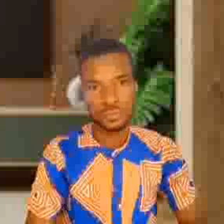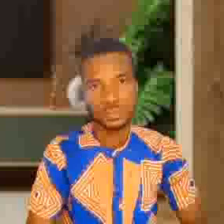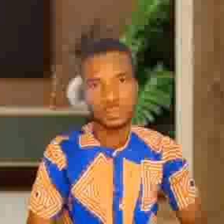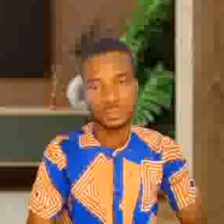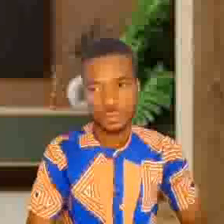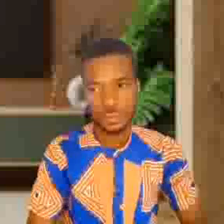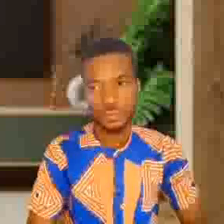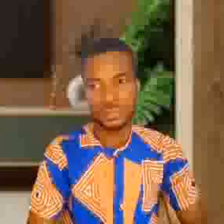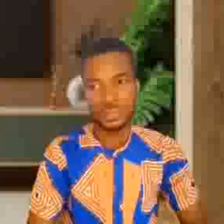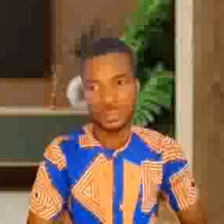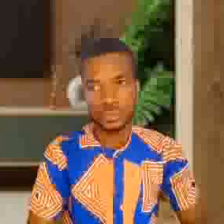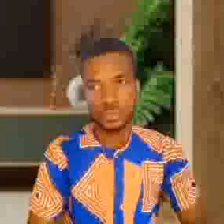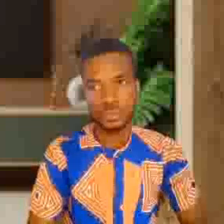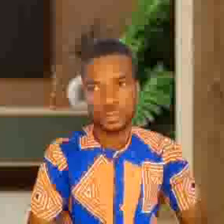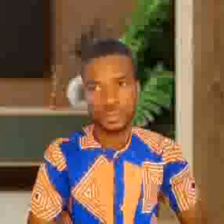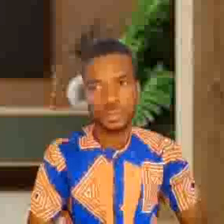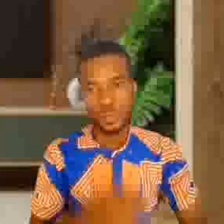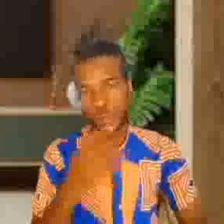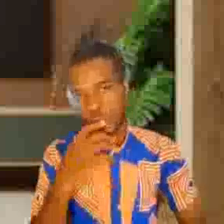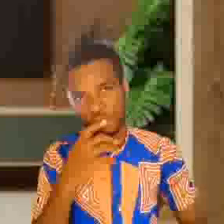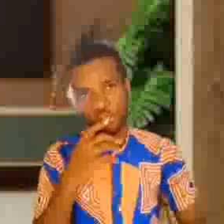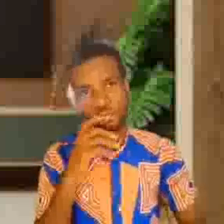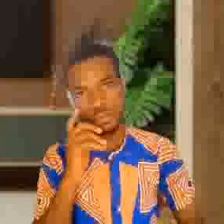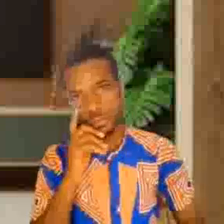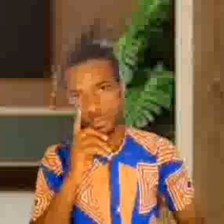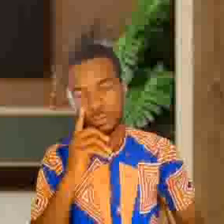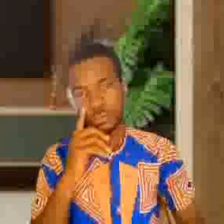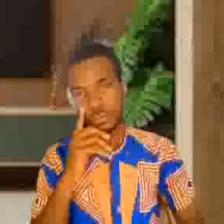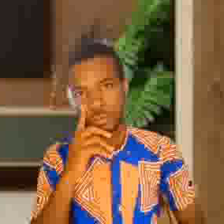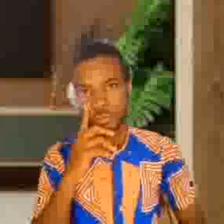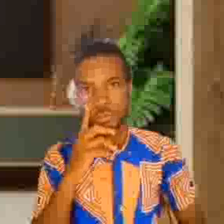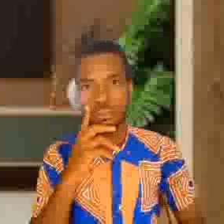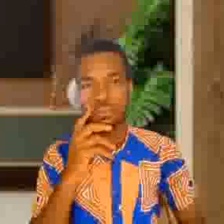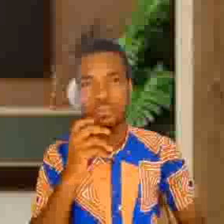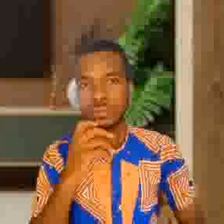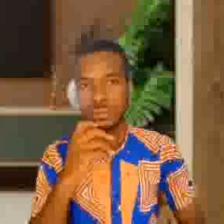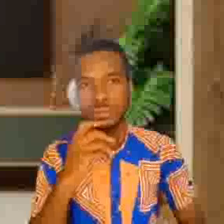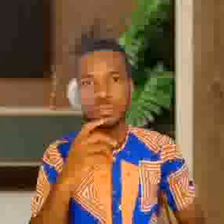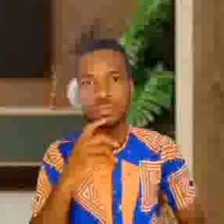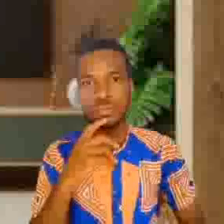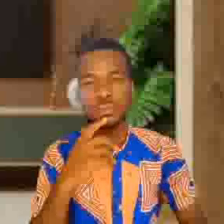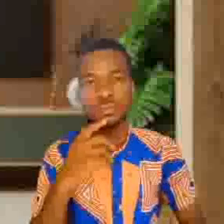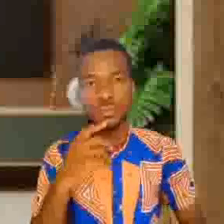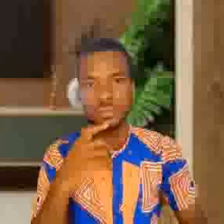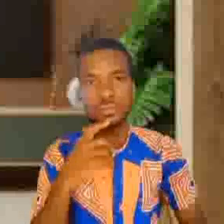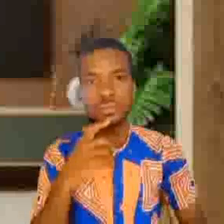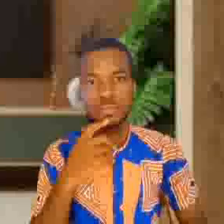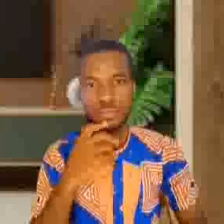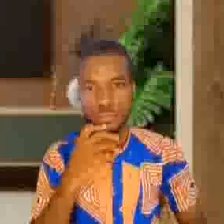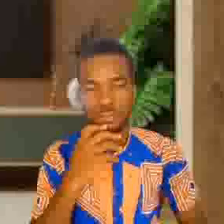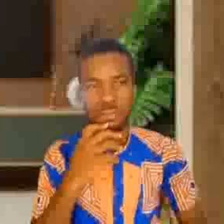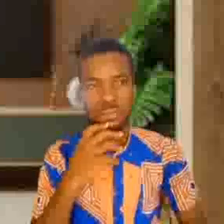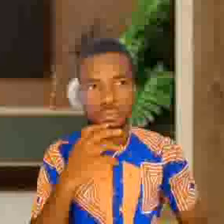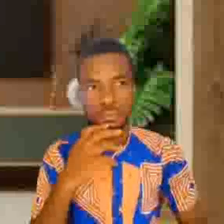rise up. I was living in Wadata then. He says, move. So So I put my sandals on and I began